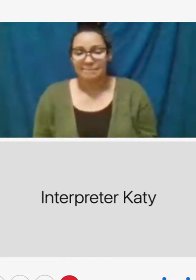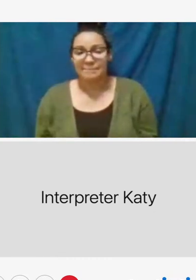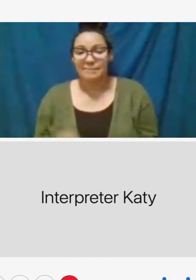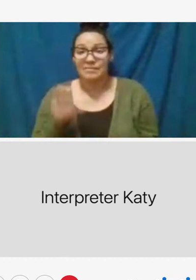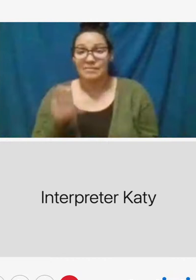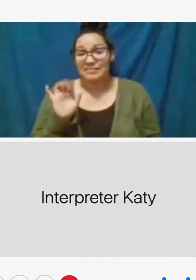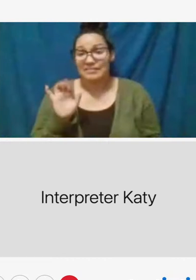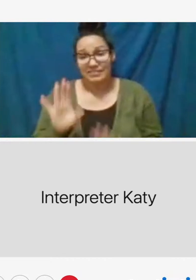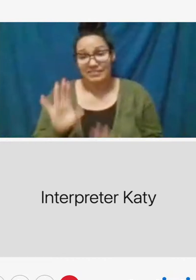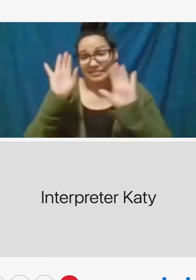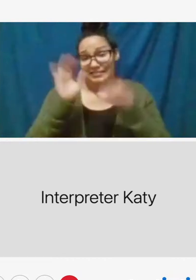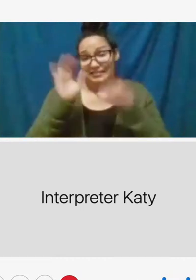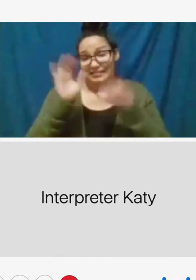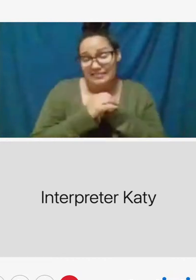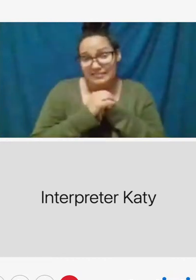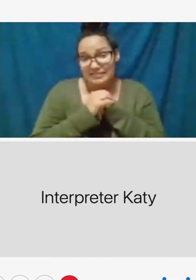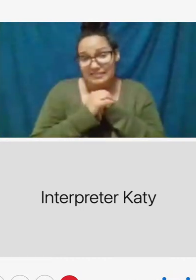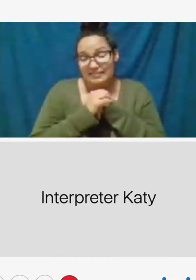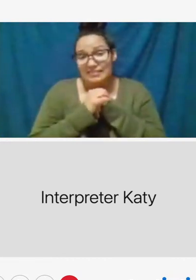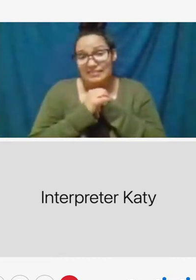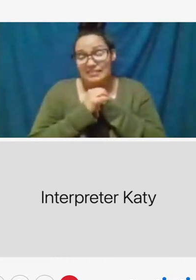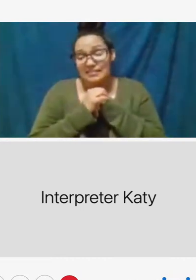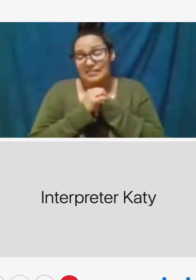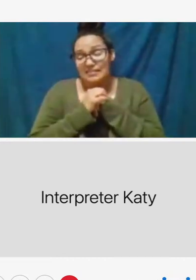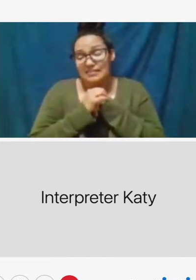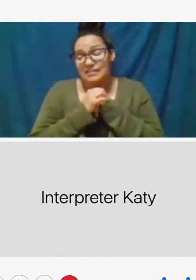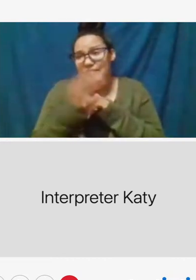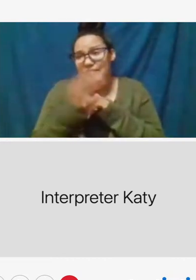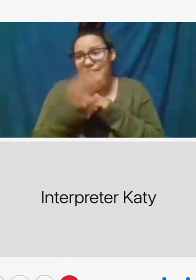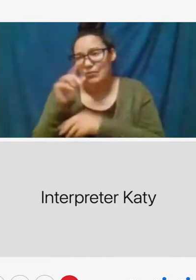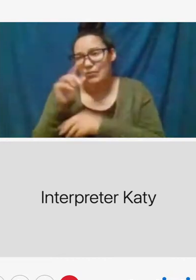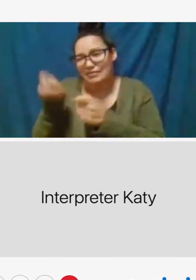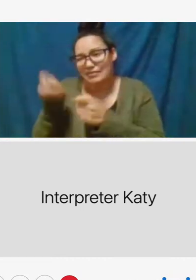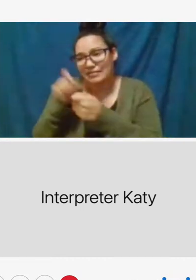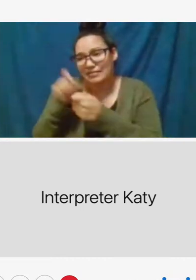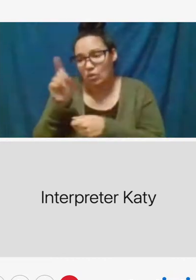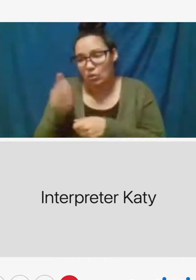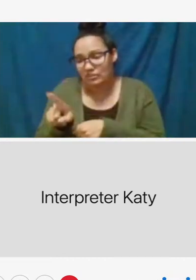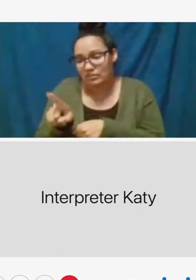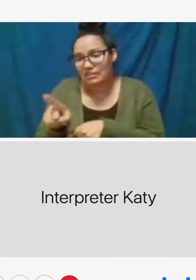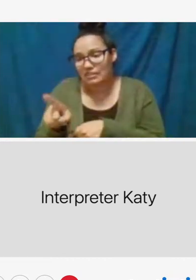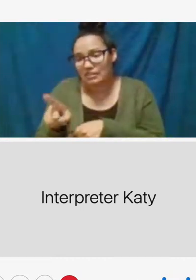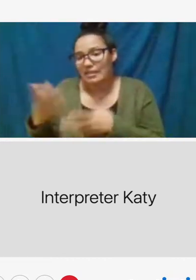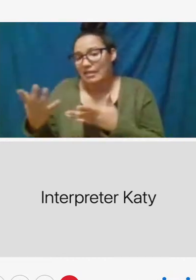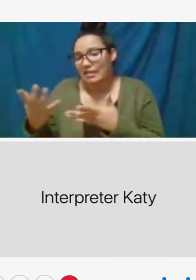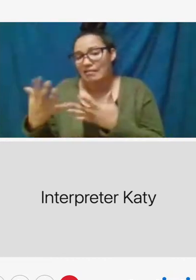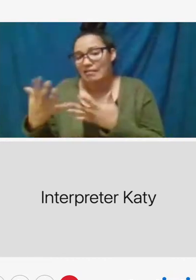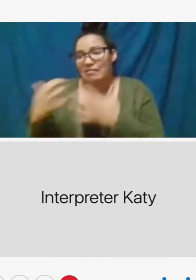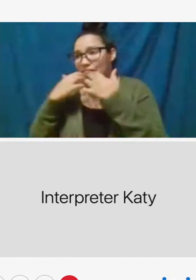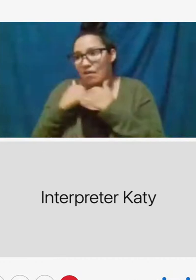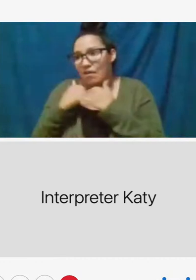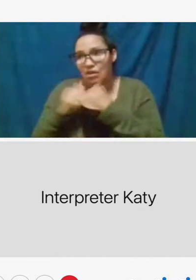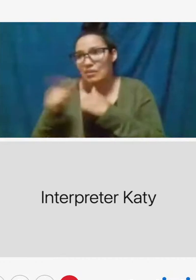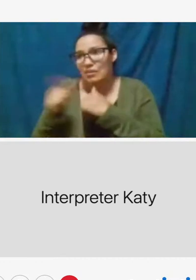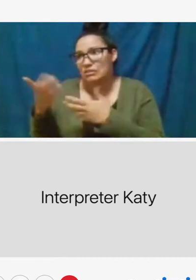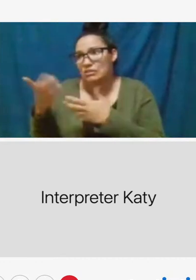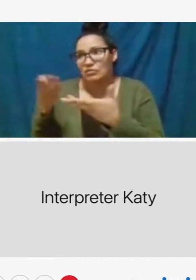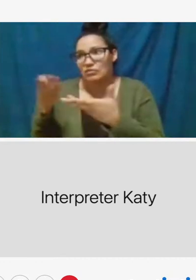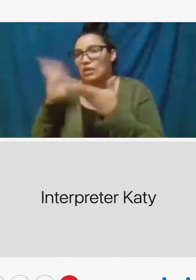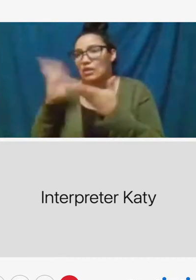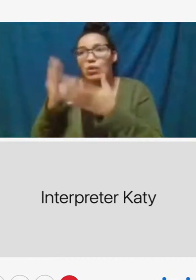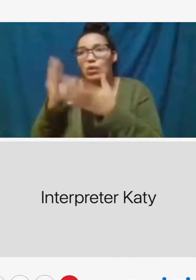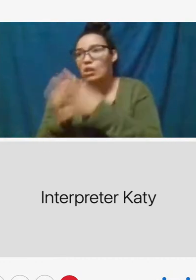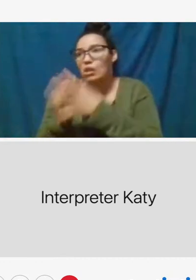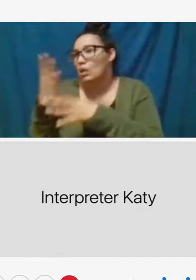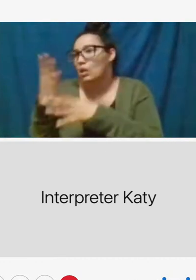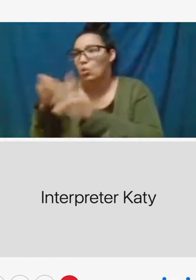um a couple specific questions and and the value of these Services is immense it's going to grow acknowledging the uh